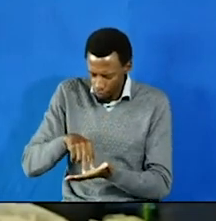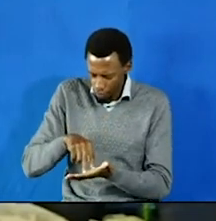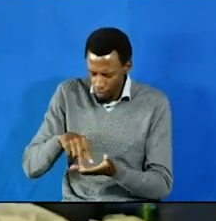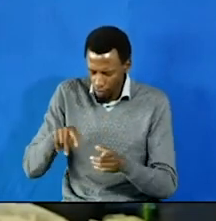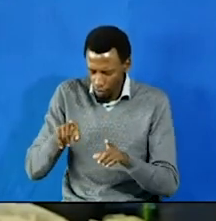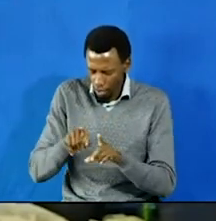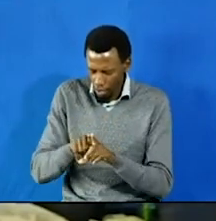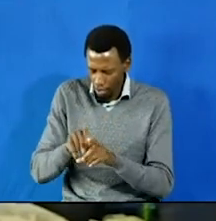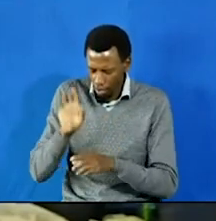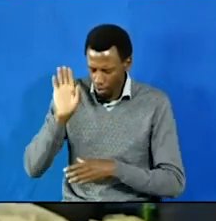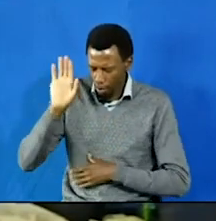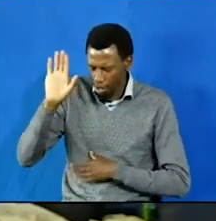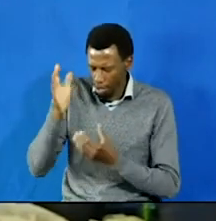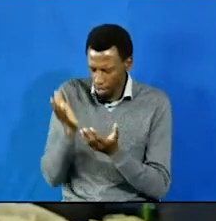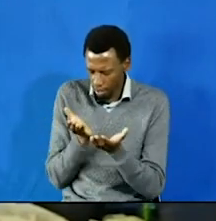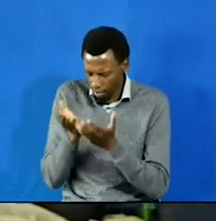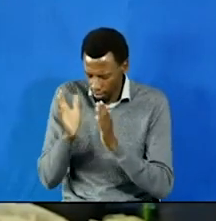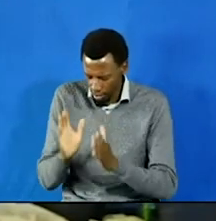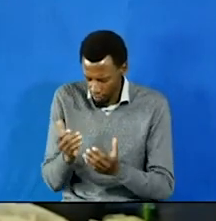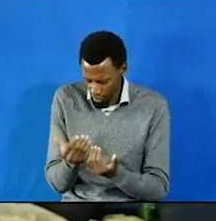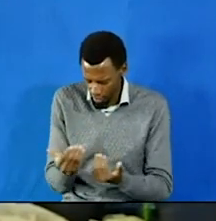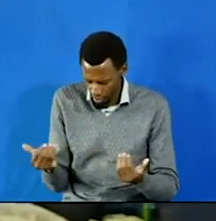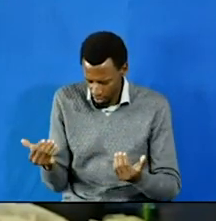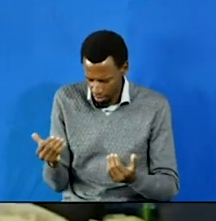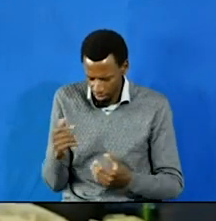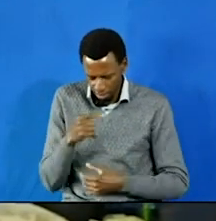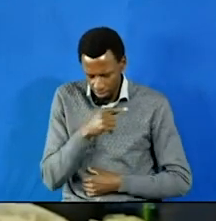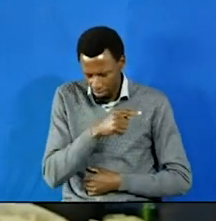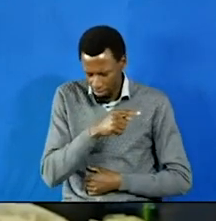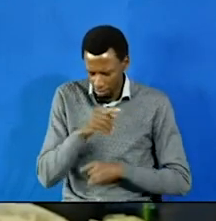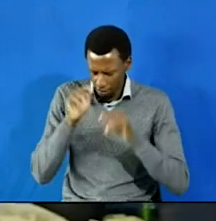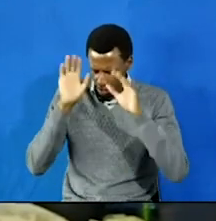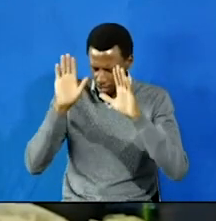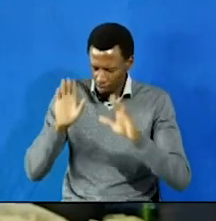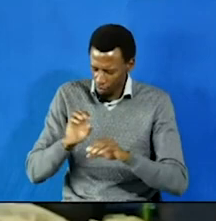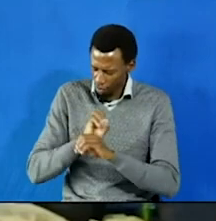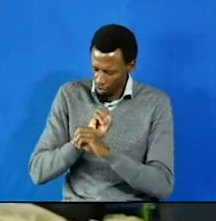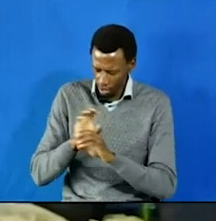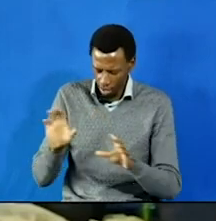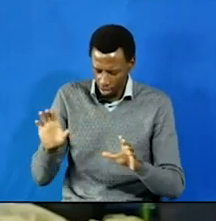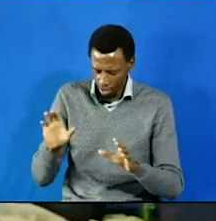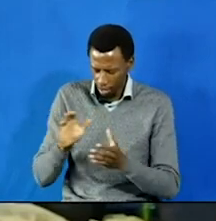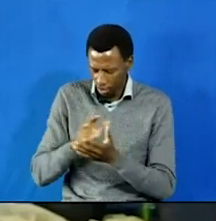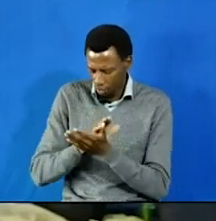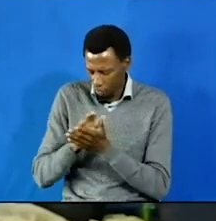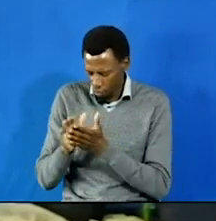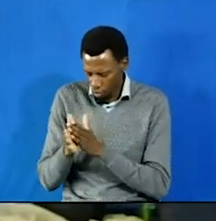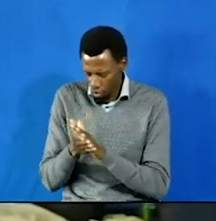your servant. I'm not toward the Lord. Forgive me my sins.